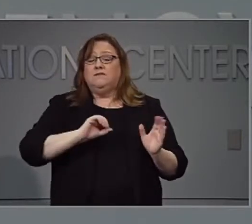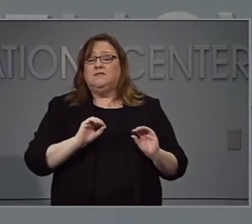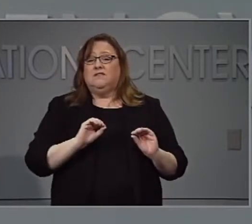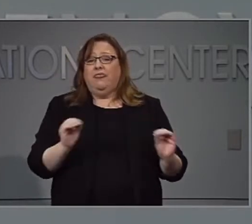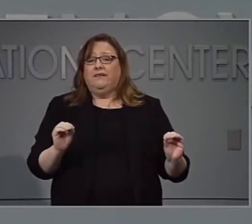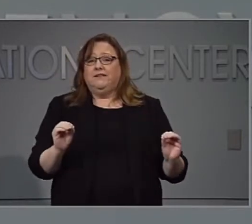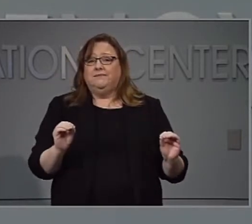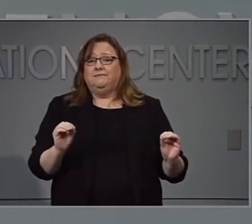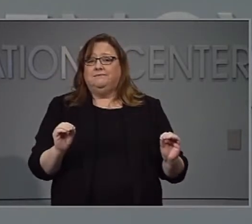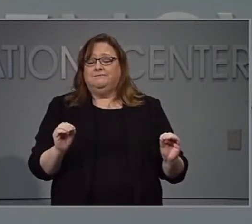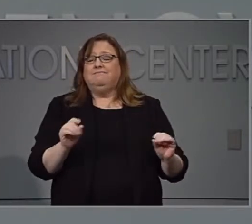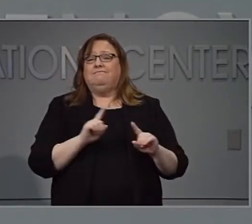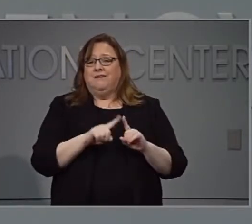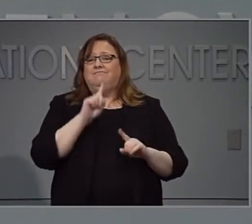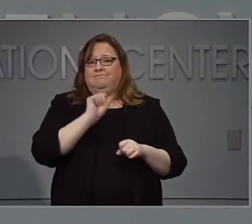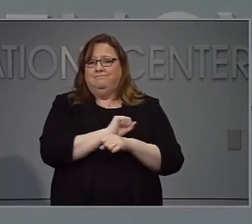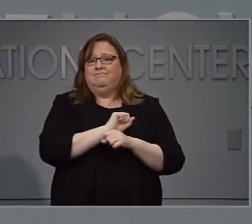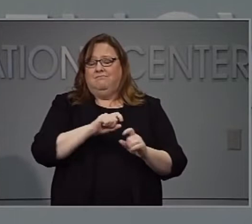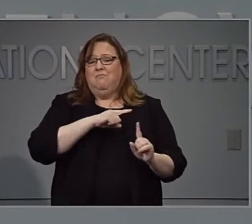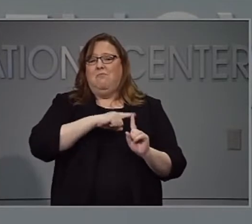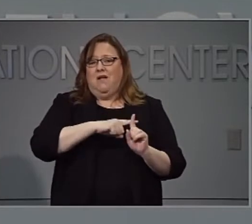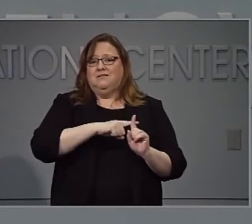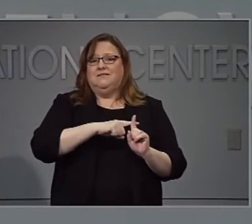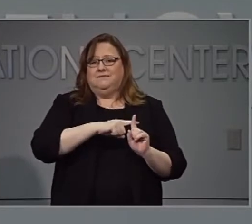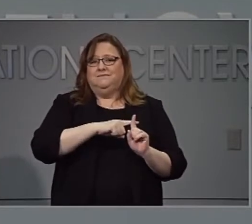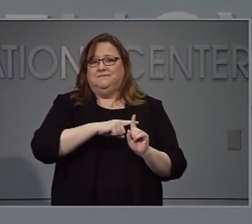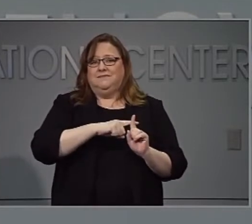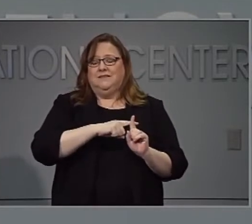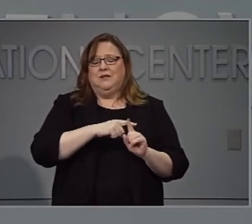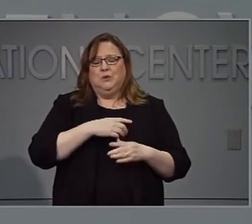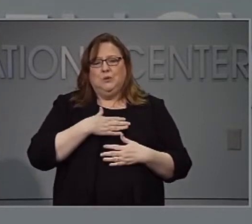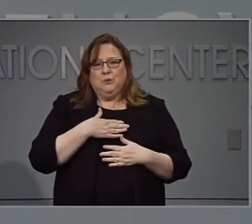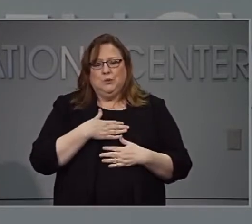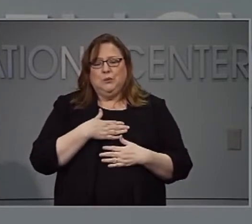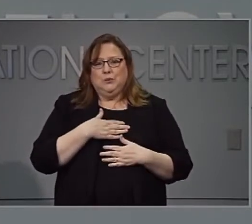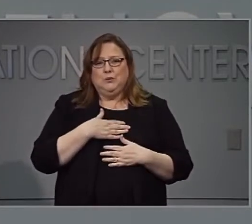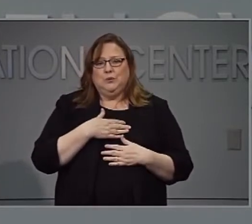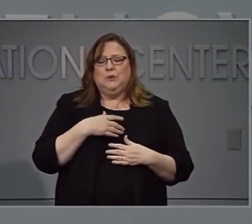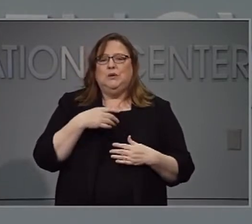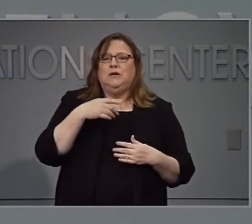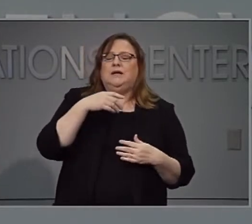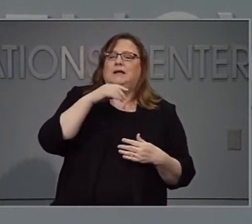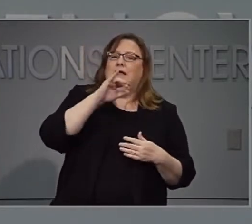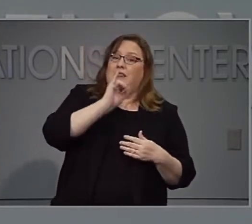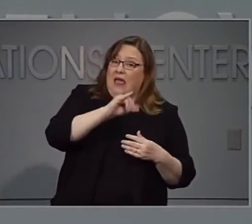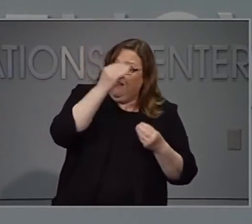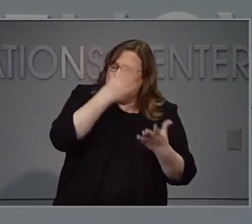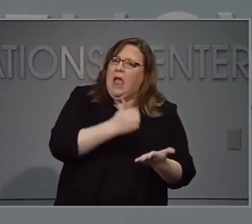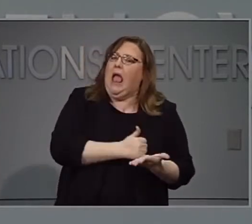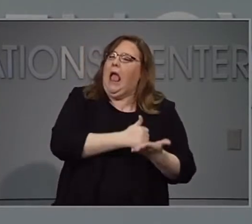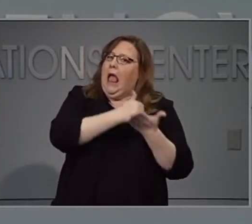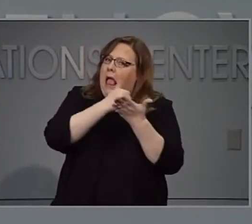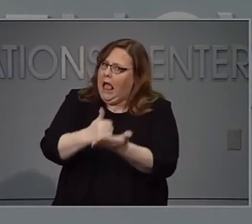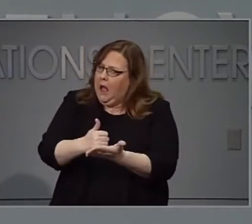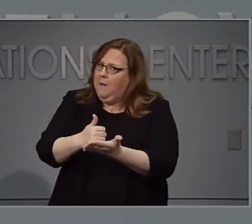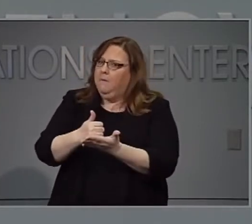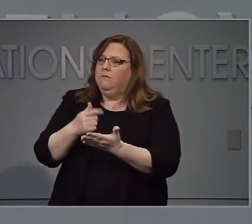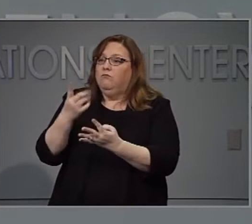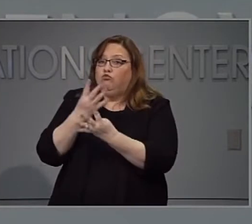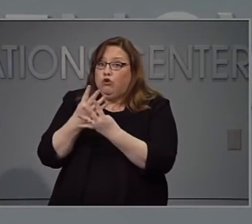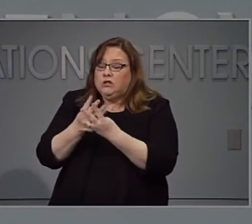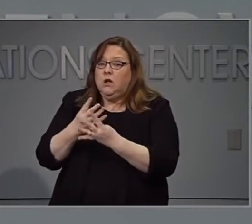virus. This is just not good or helpful information for prisons, but the wider public health